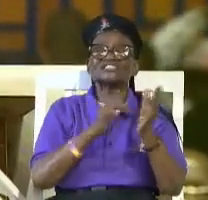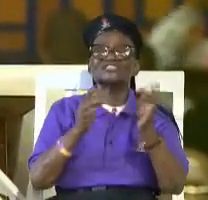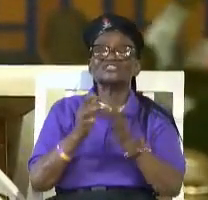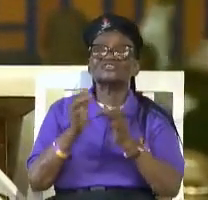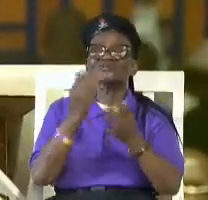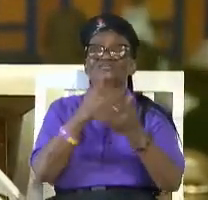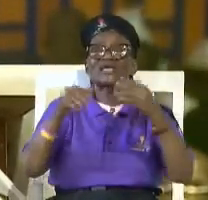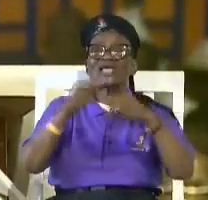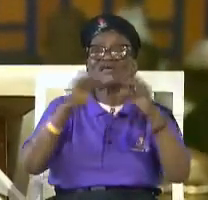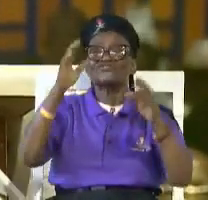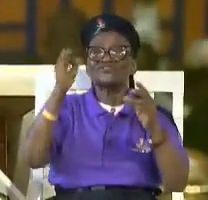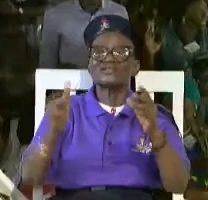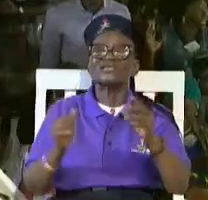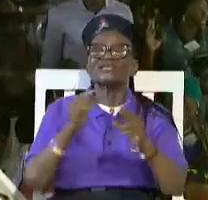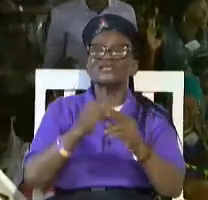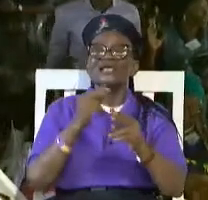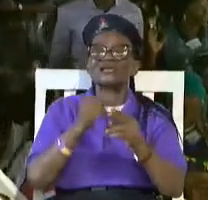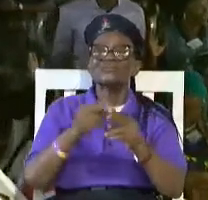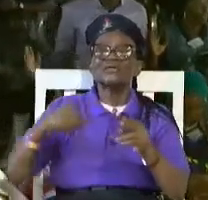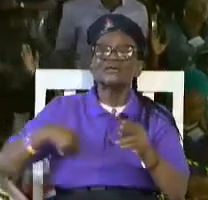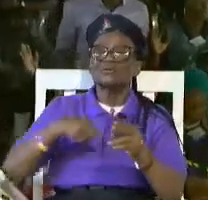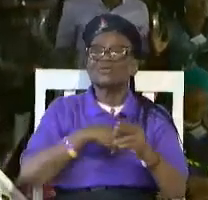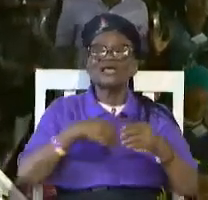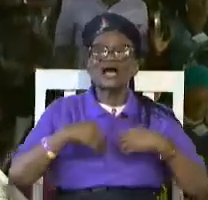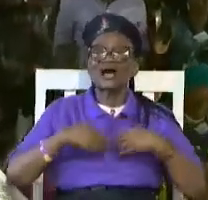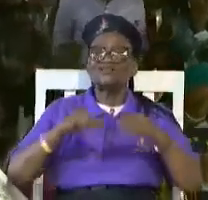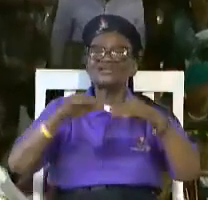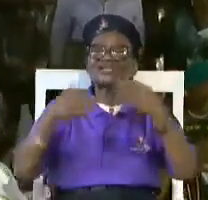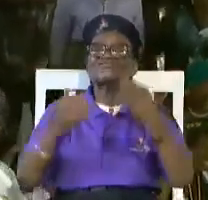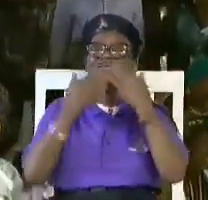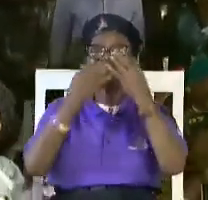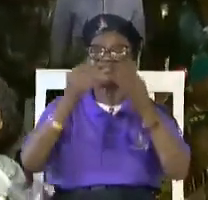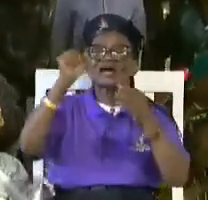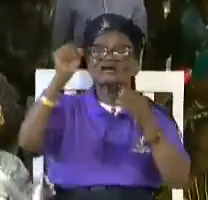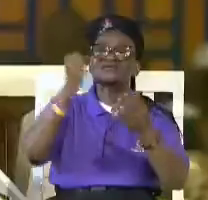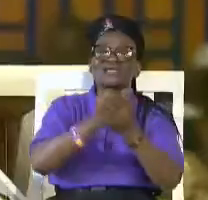heavenly name, we have given thanks. Amen.